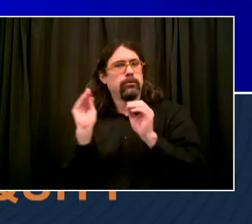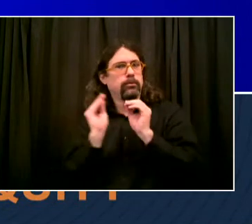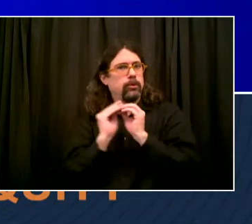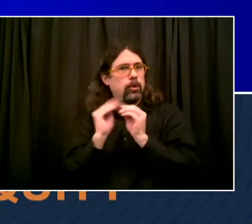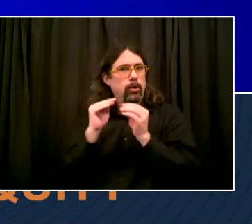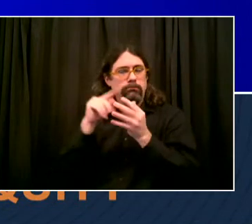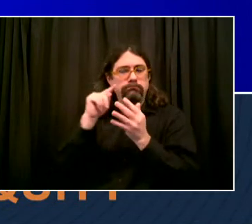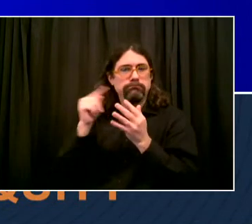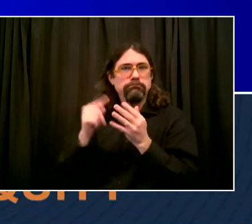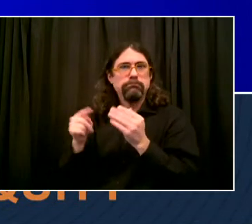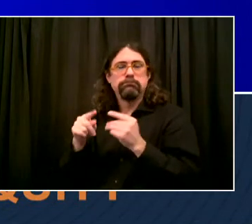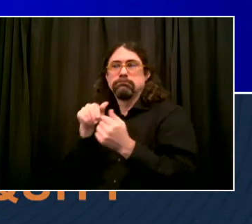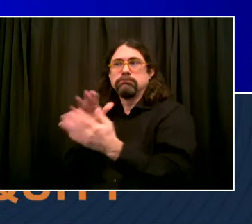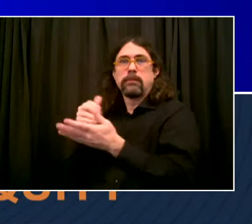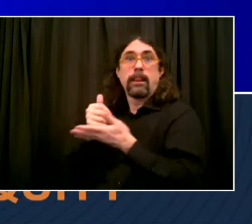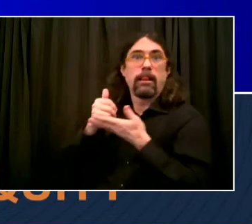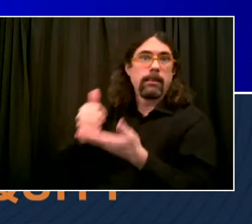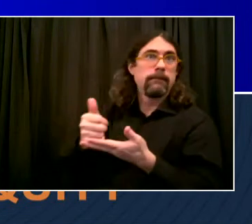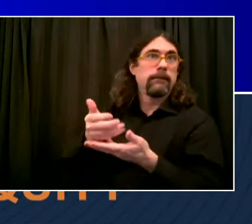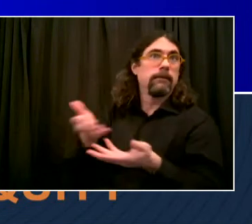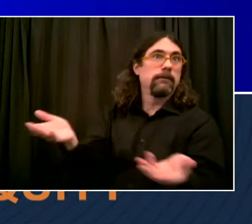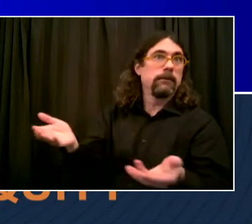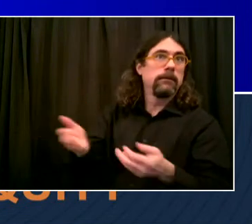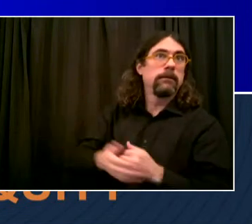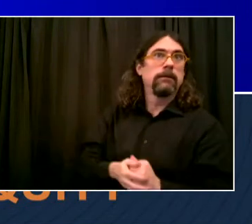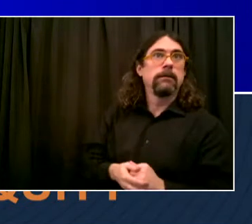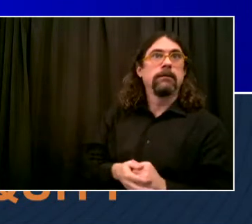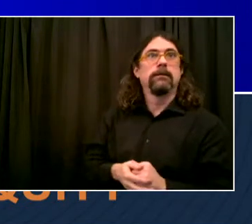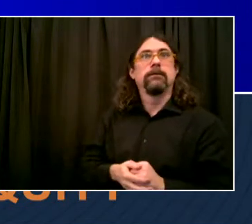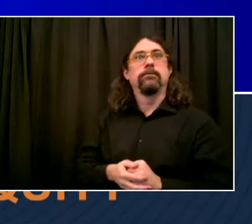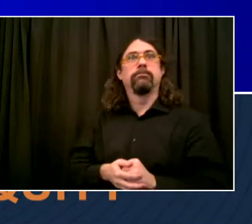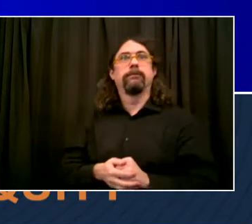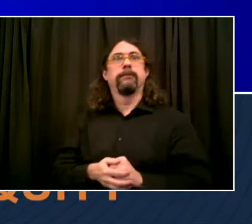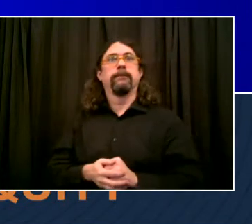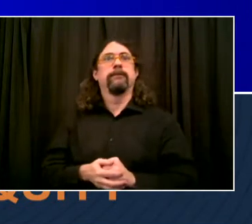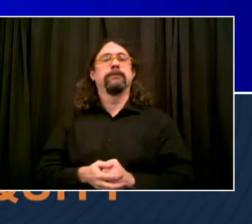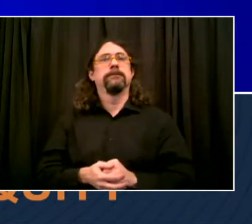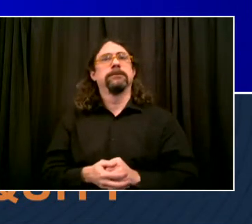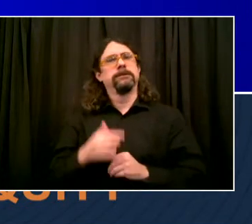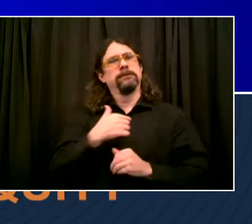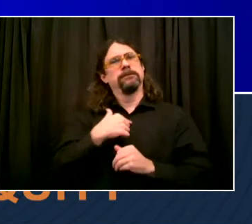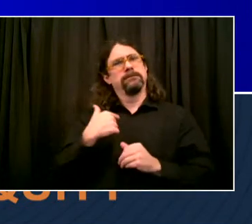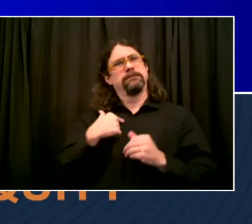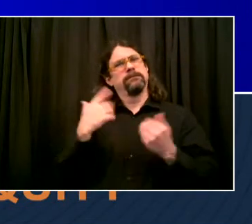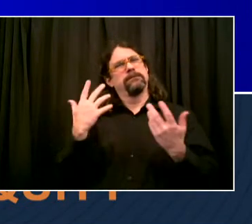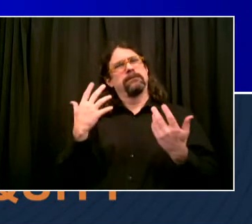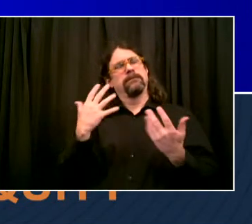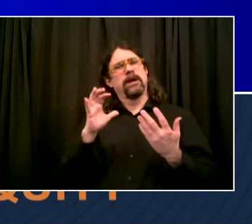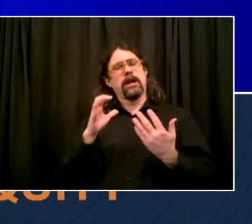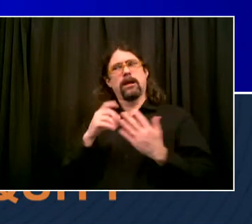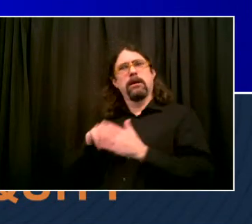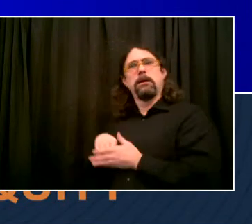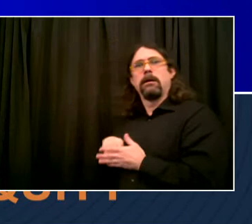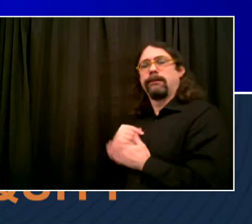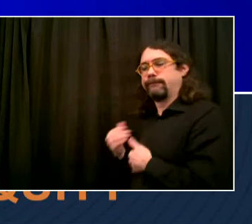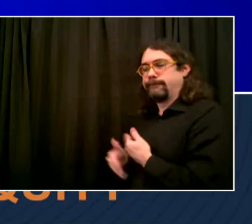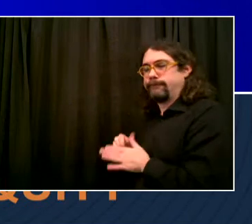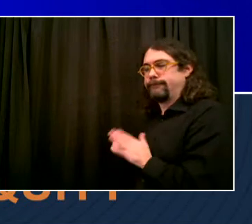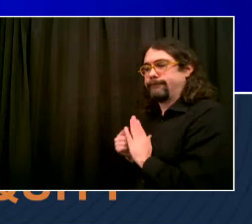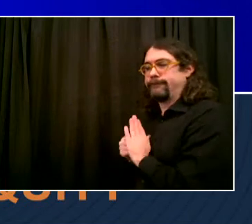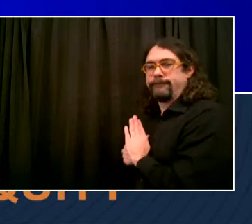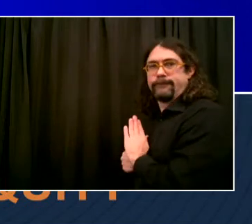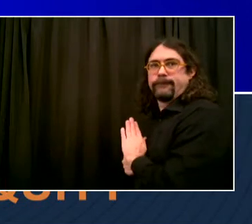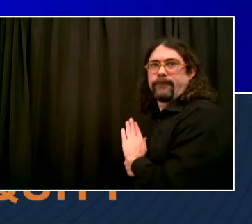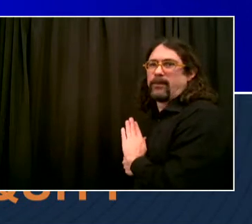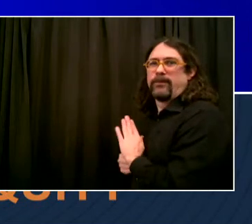as we go along and sharing it. What's clear is the status quo does not make sense, and